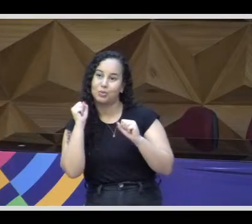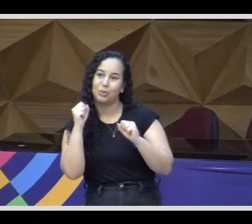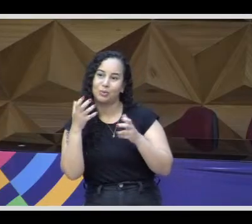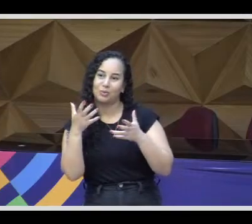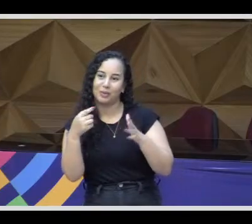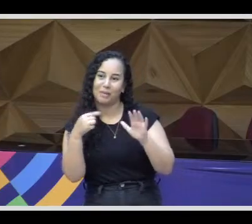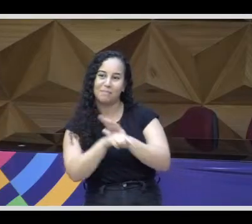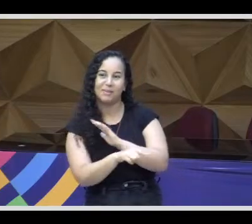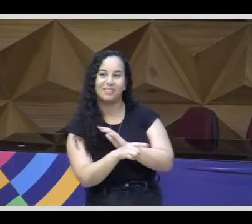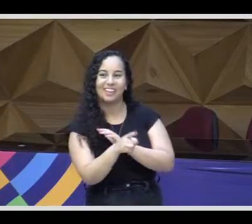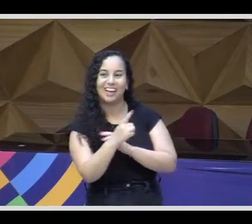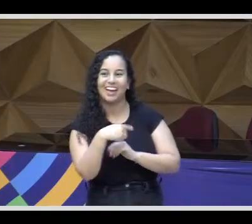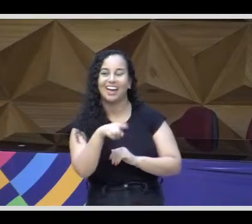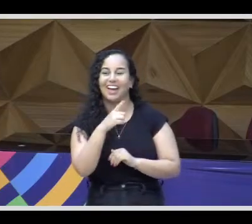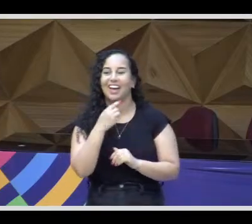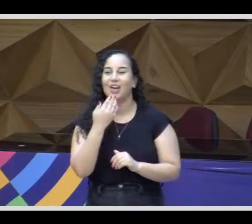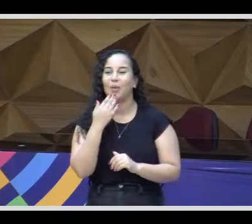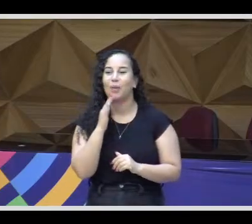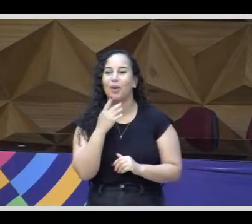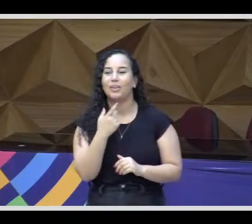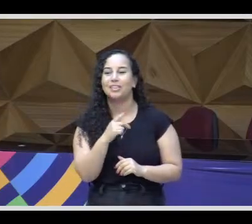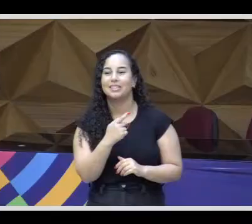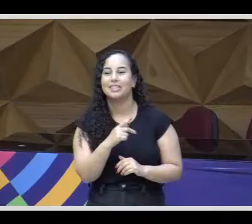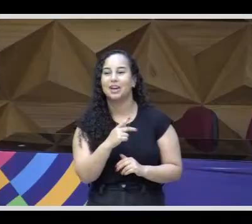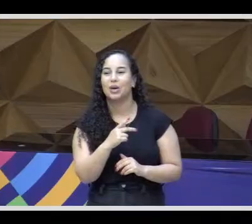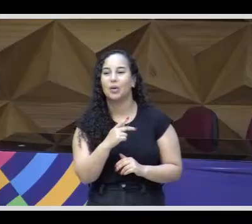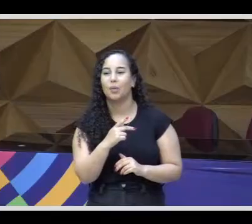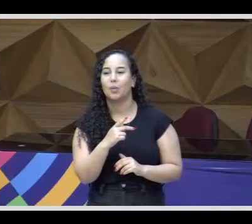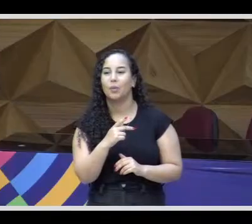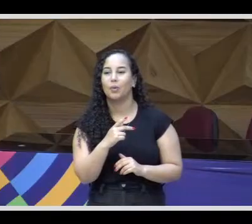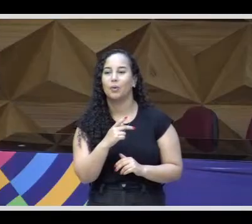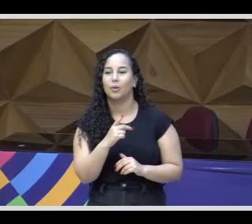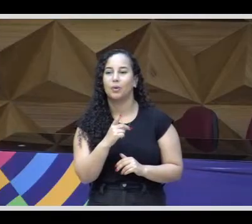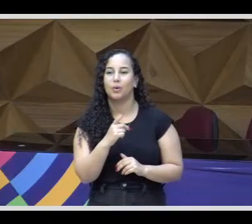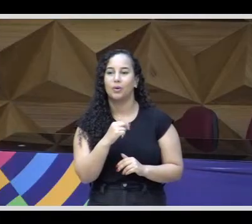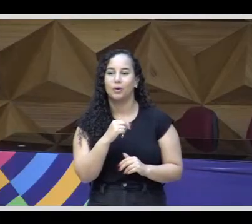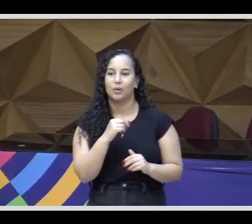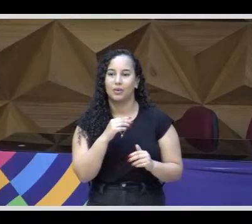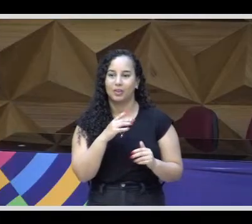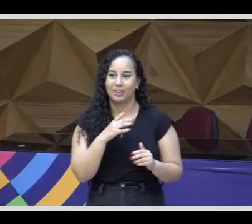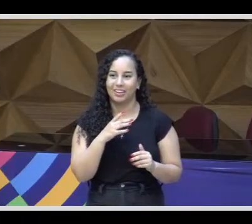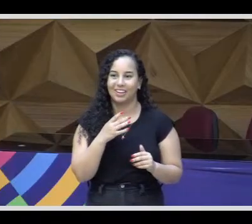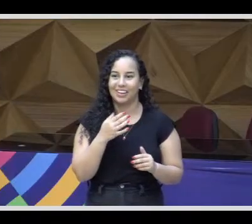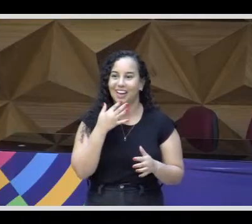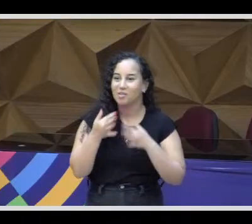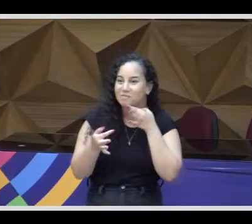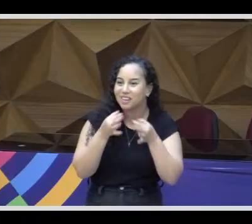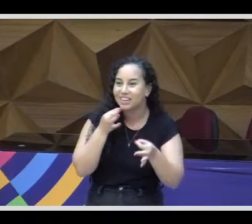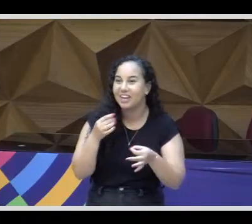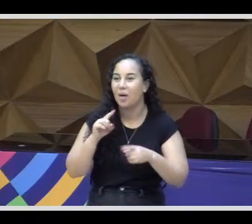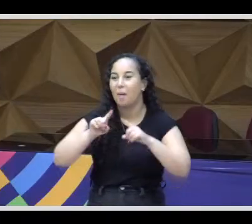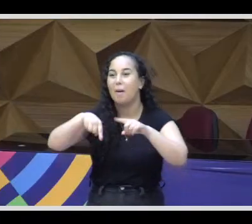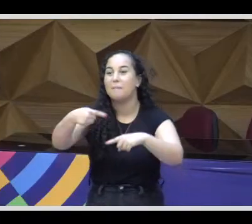So, what is your guesses for the next election?